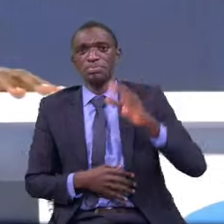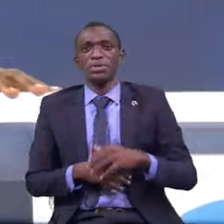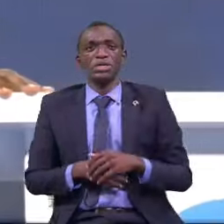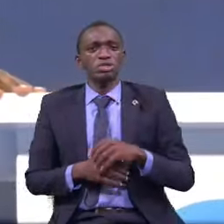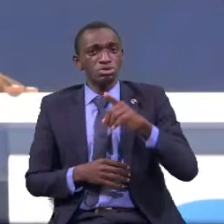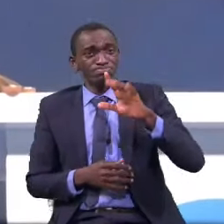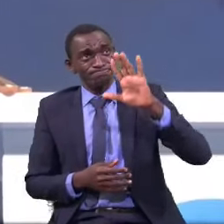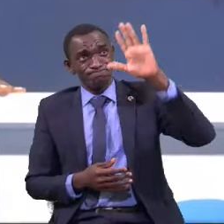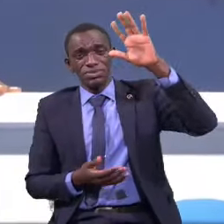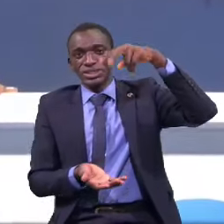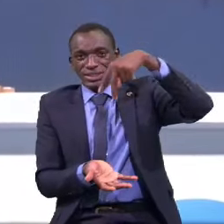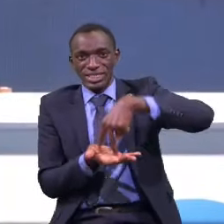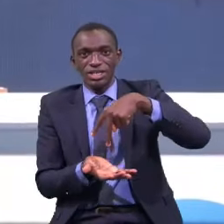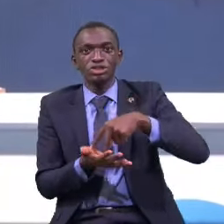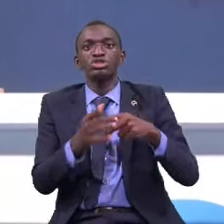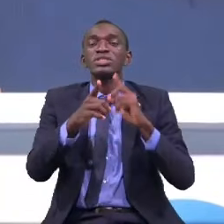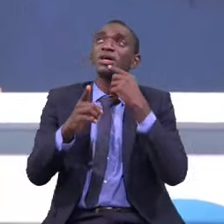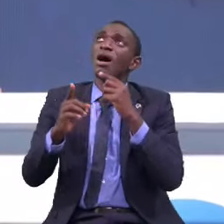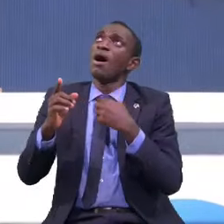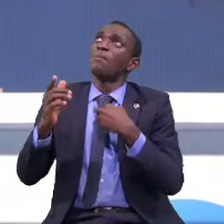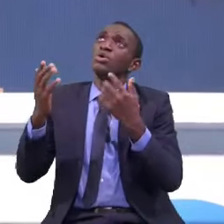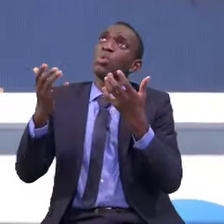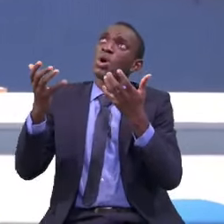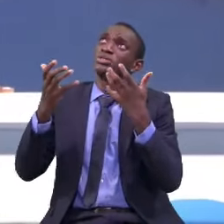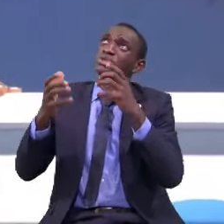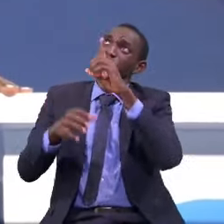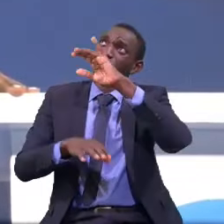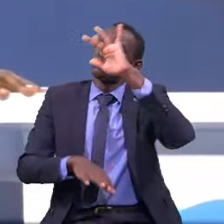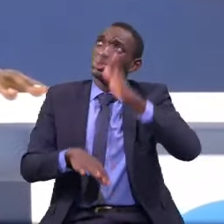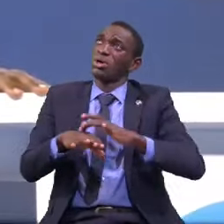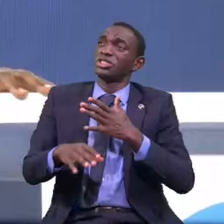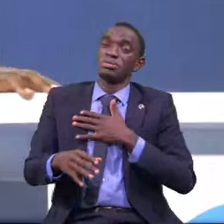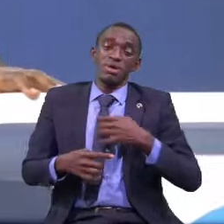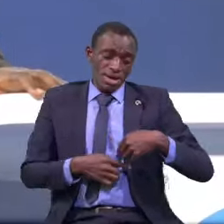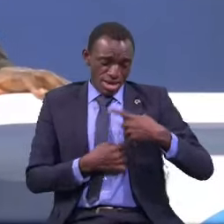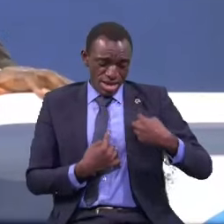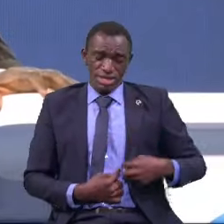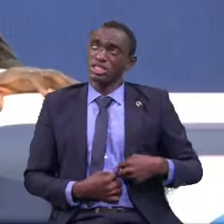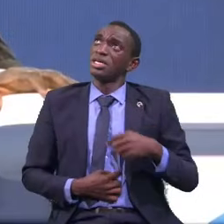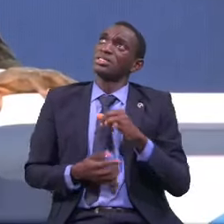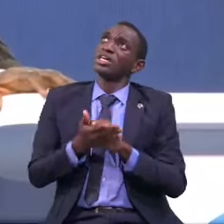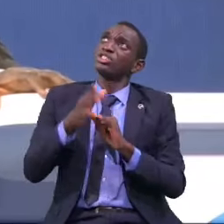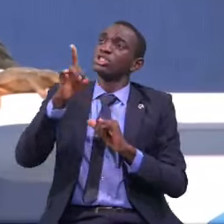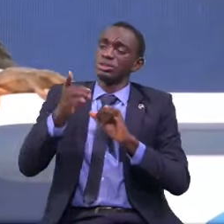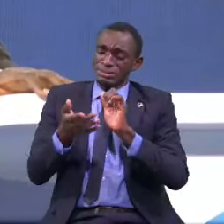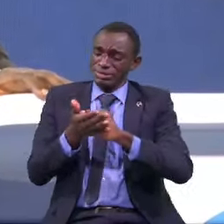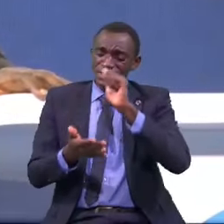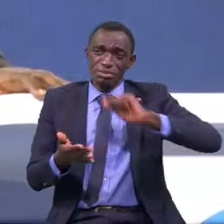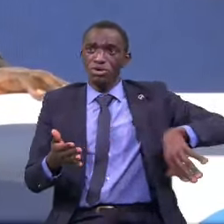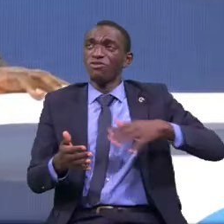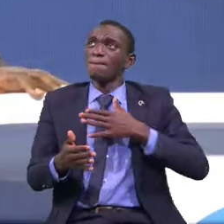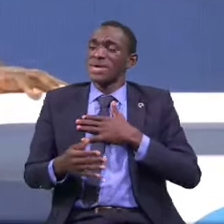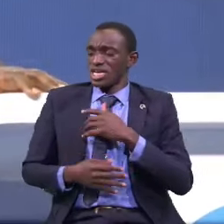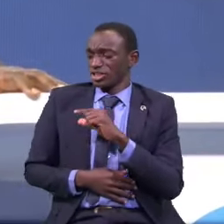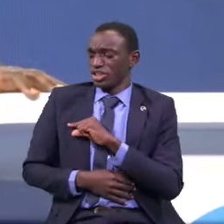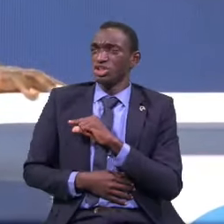you to touch my heart. I want you to take away my guilt. Take away my